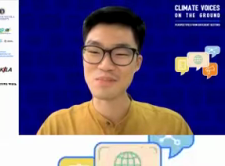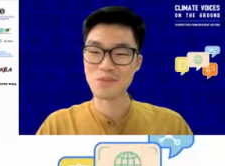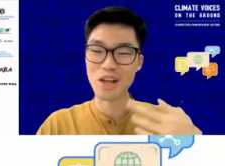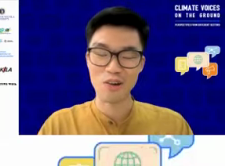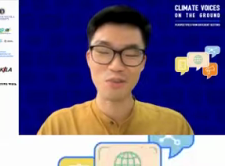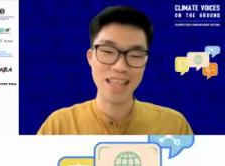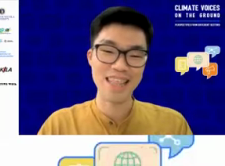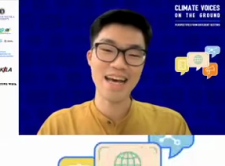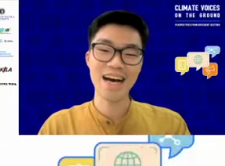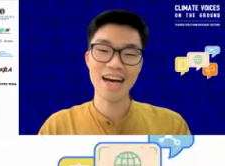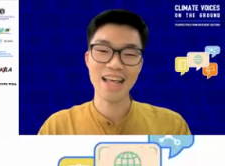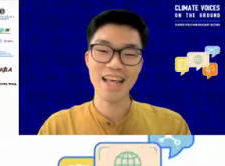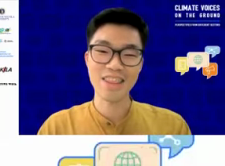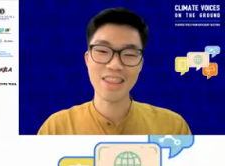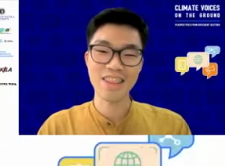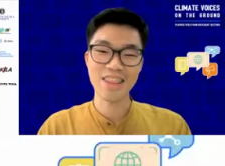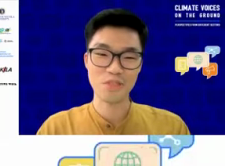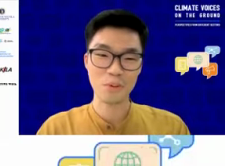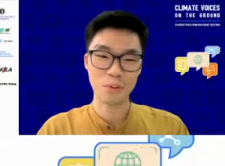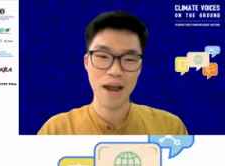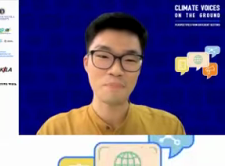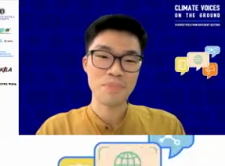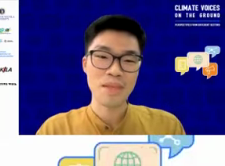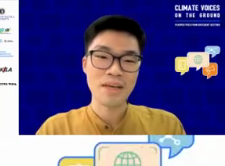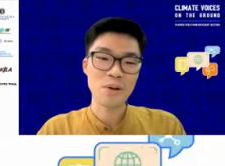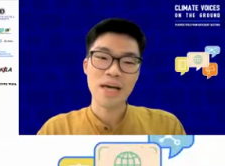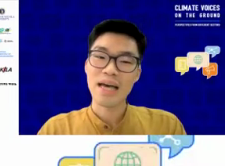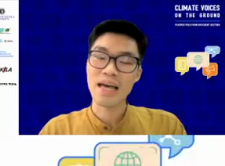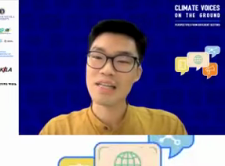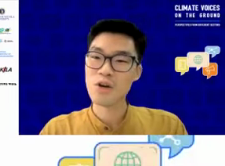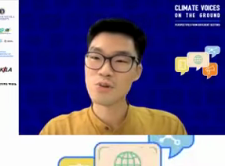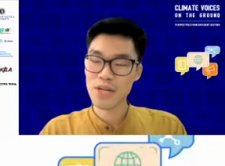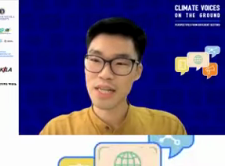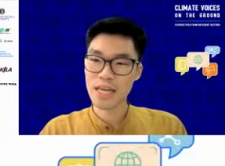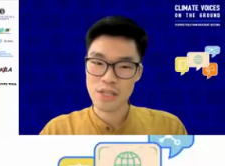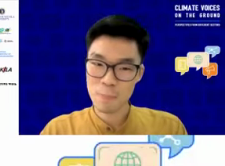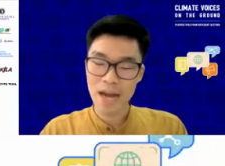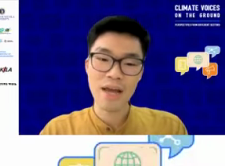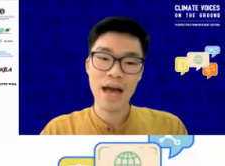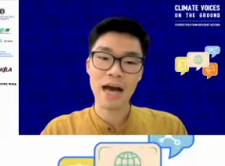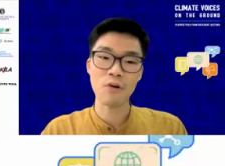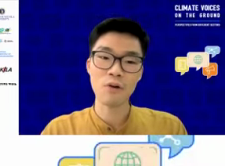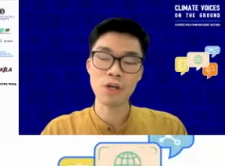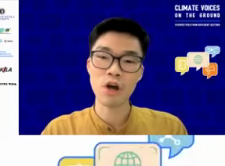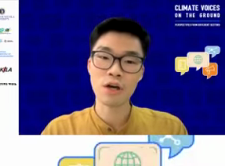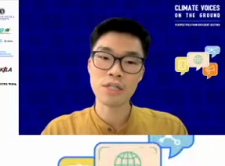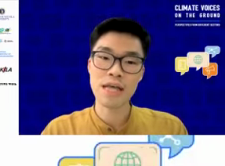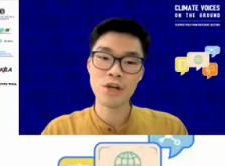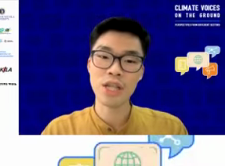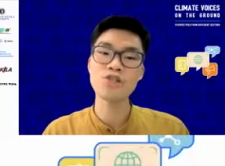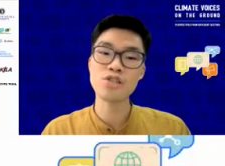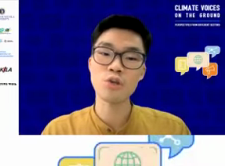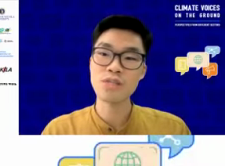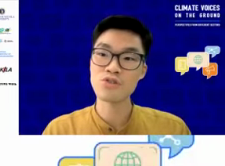time, we'll just move along with the rest of the program. So it's also really inspiring how your